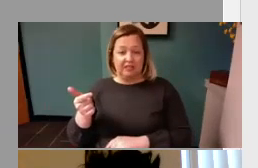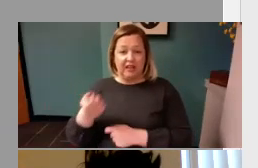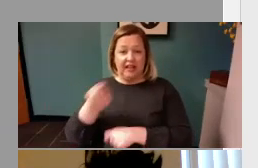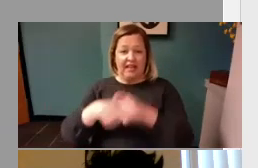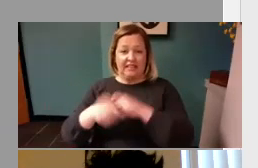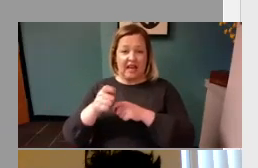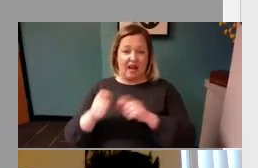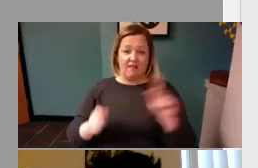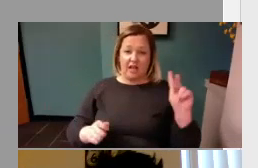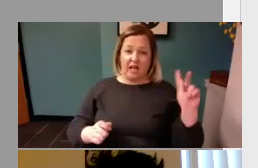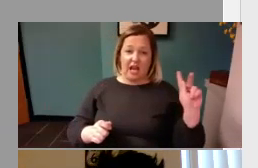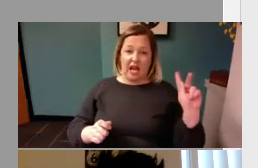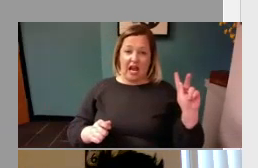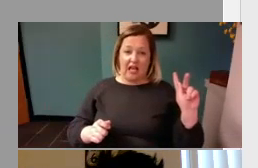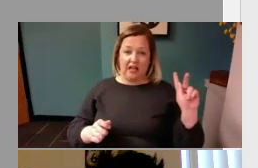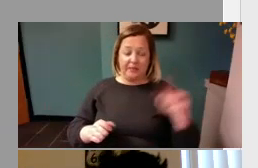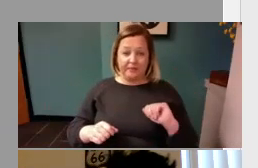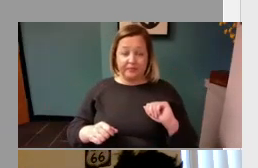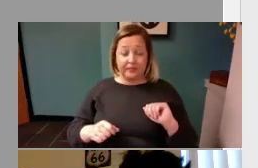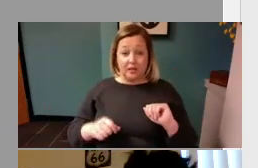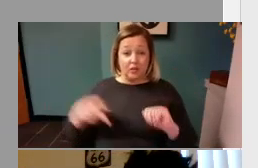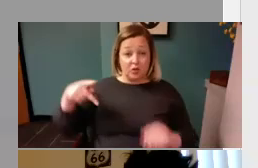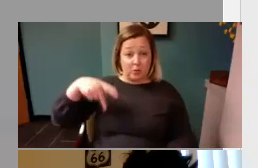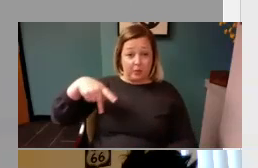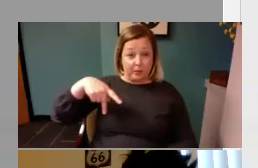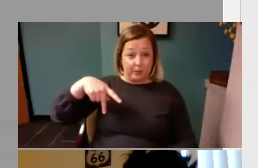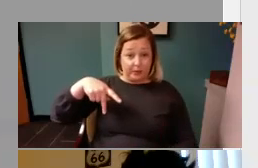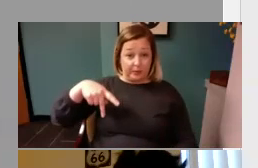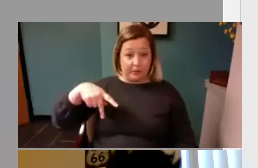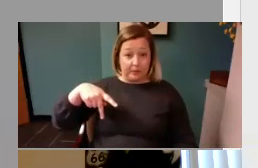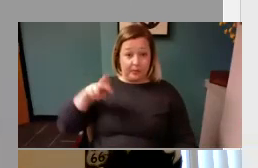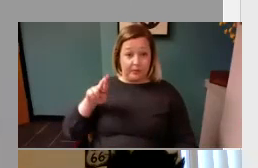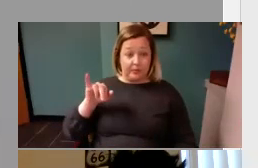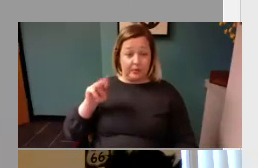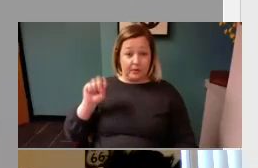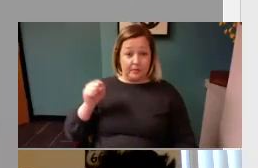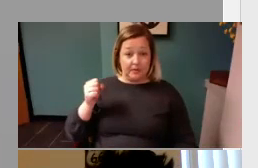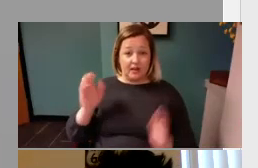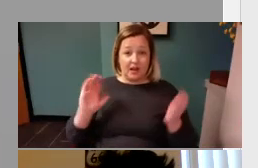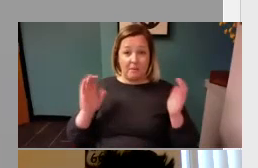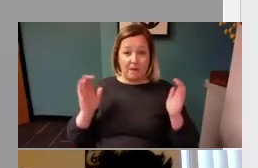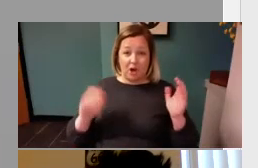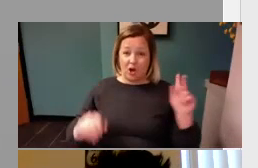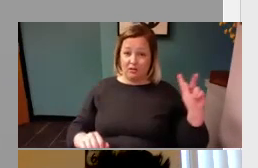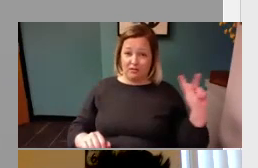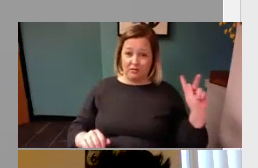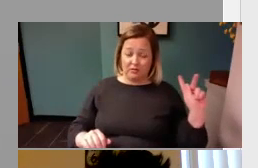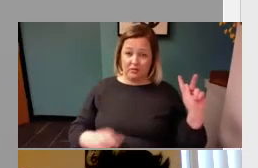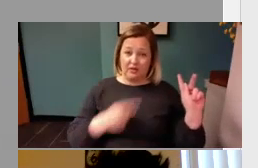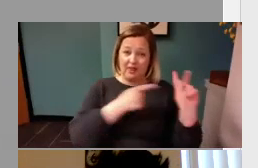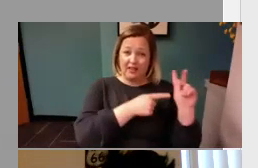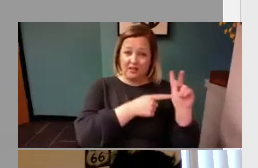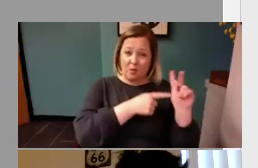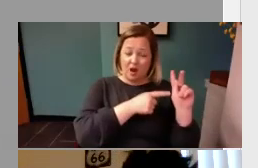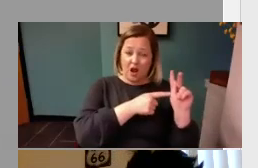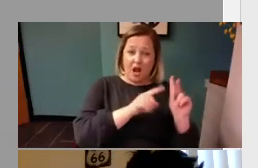And what it does is, so compare it with Kruskal's, where Kruskal would have picked random edges all